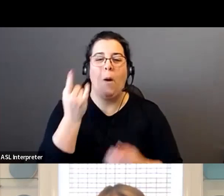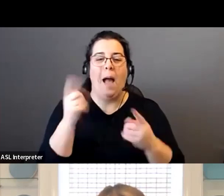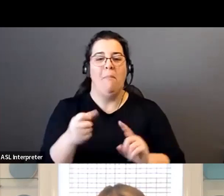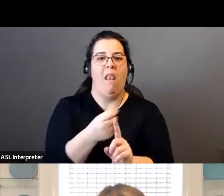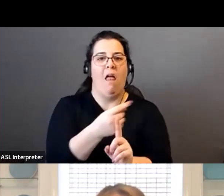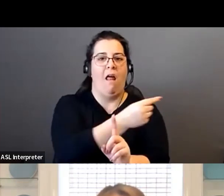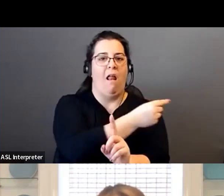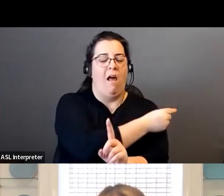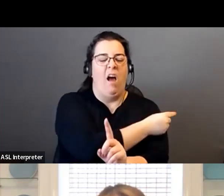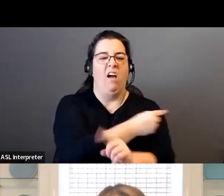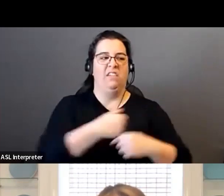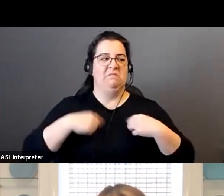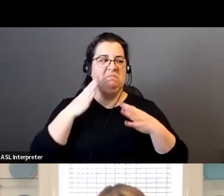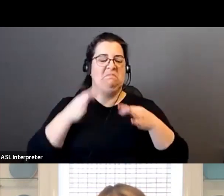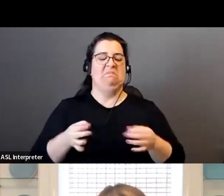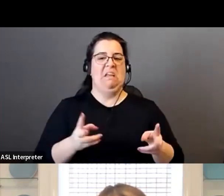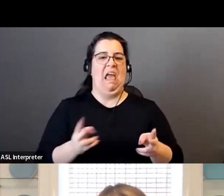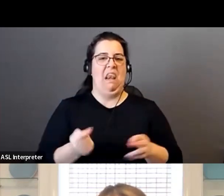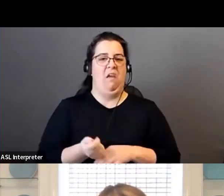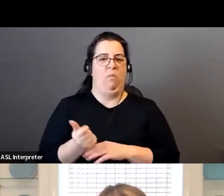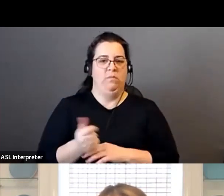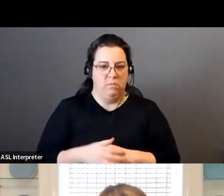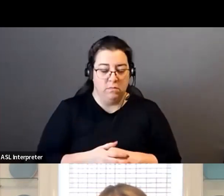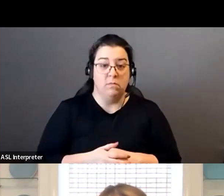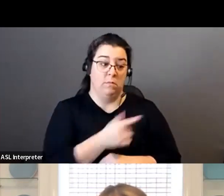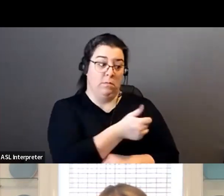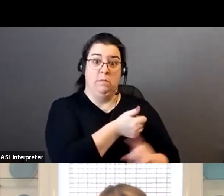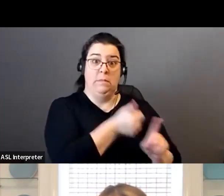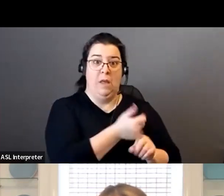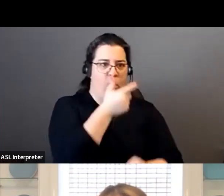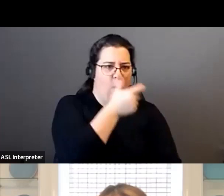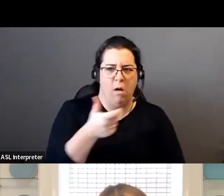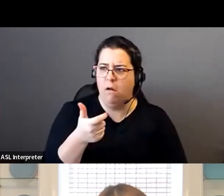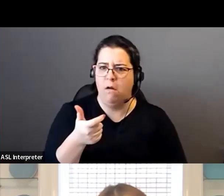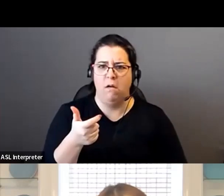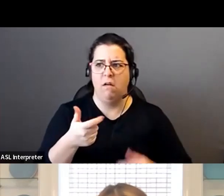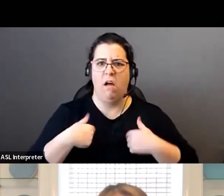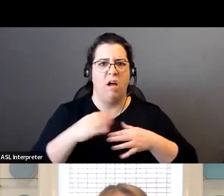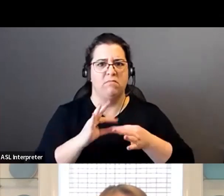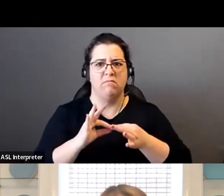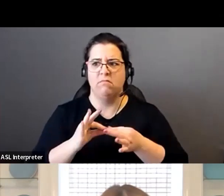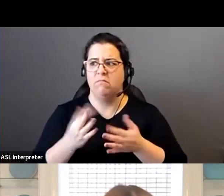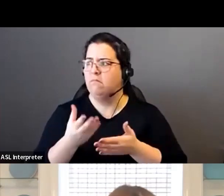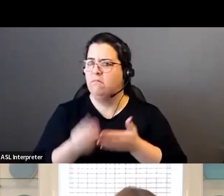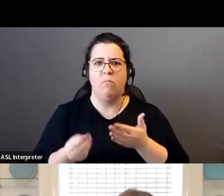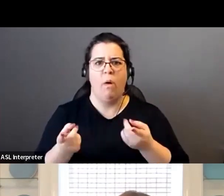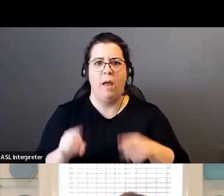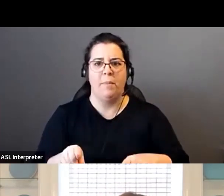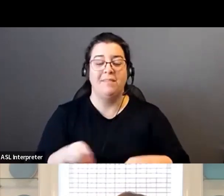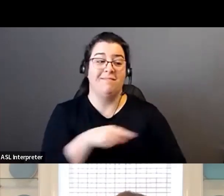upset. So again, it comes to the skills of, again, pre-conversation,